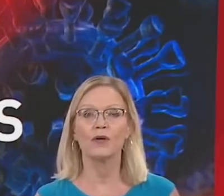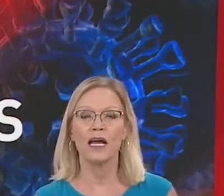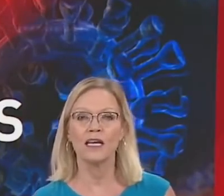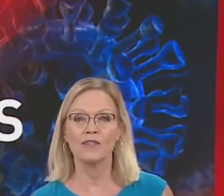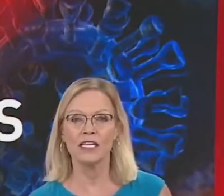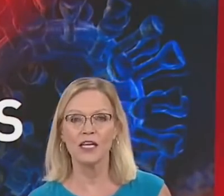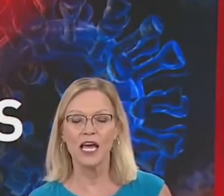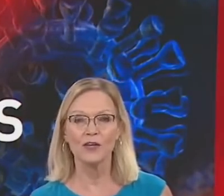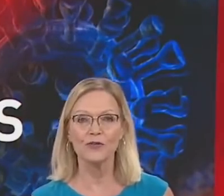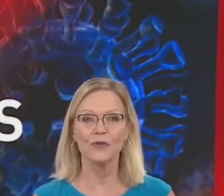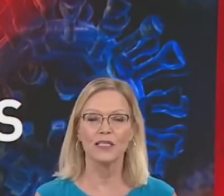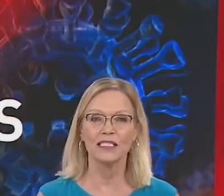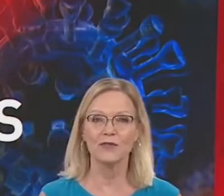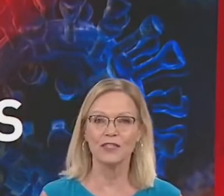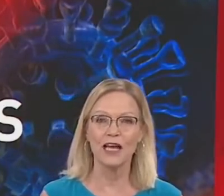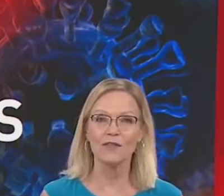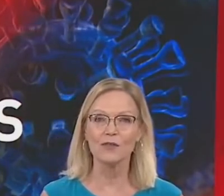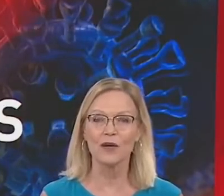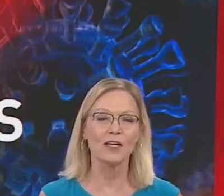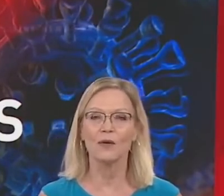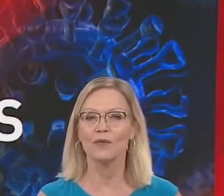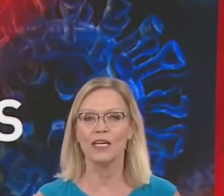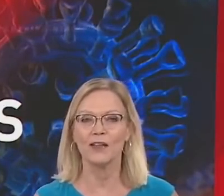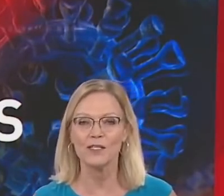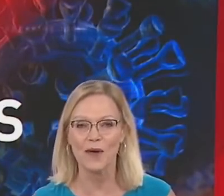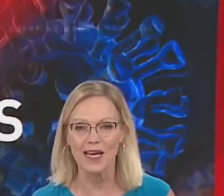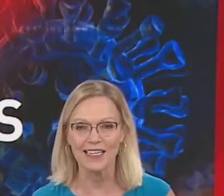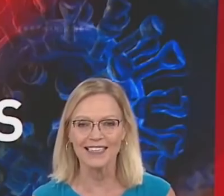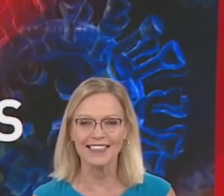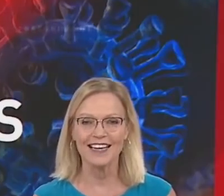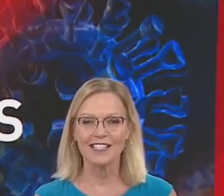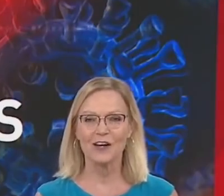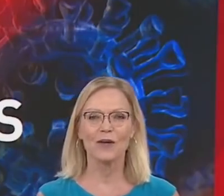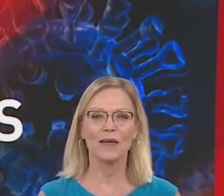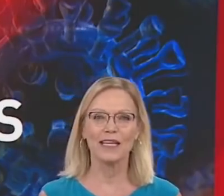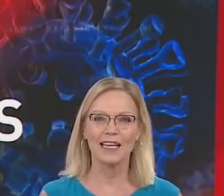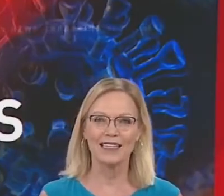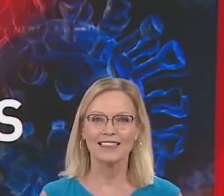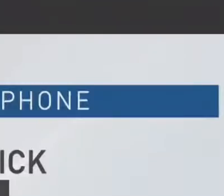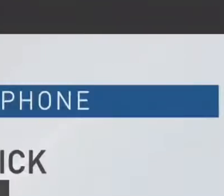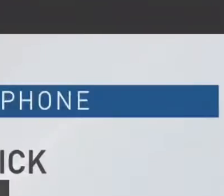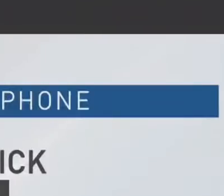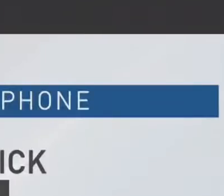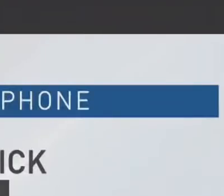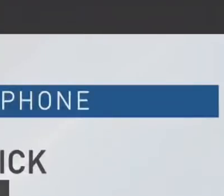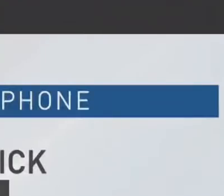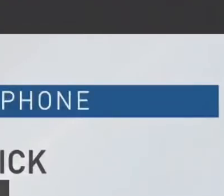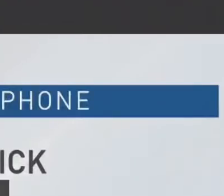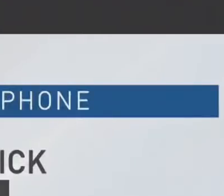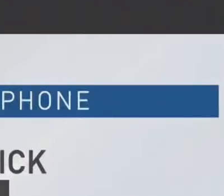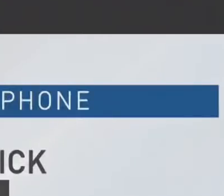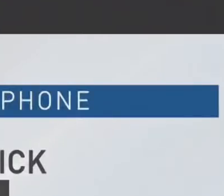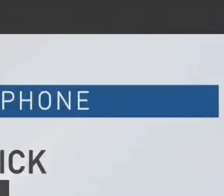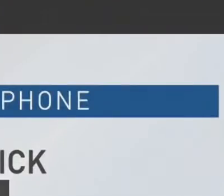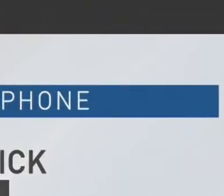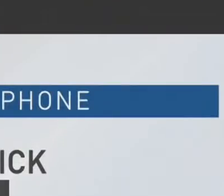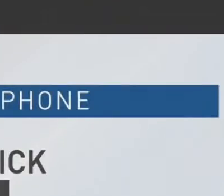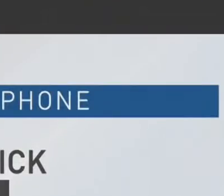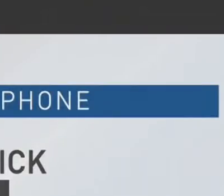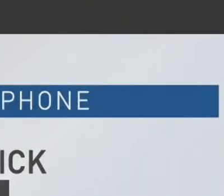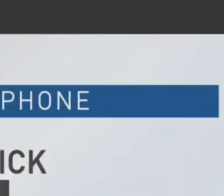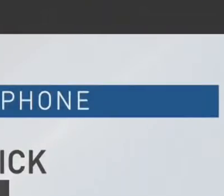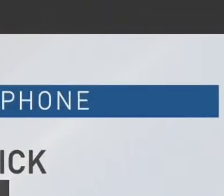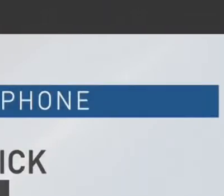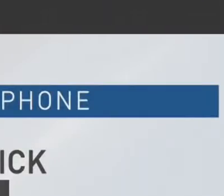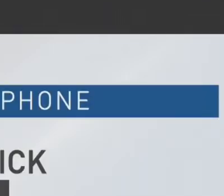the gun and declares. And what happens if we are a Level 4? Does that mean reduced travel? Do you remember any of